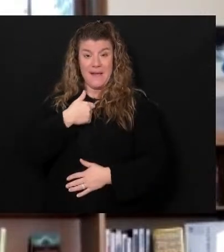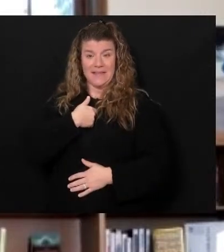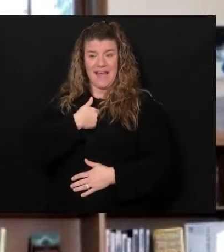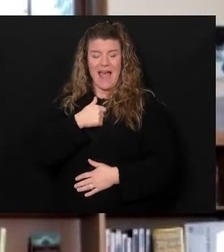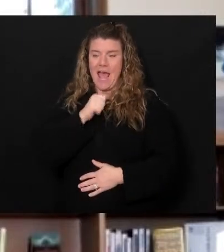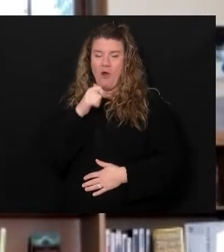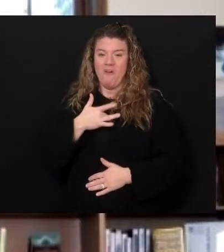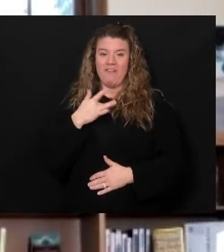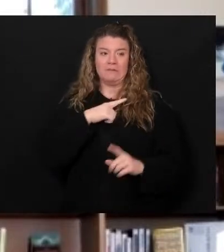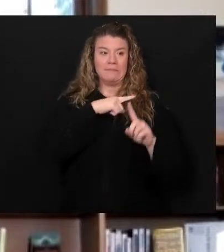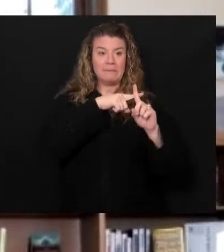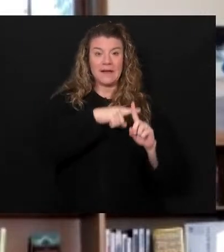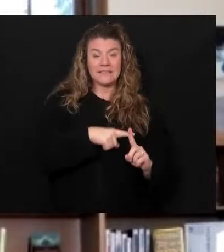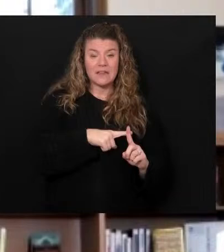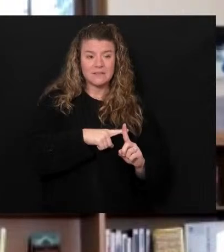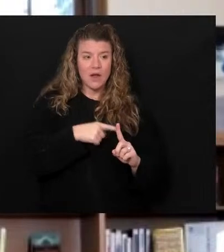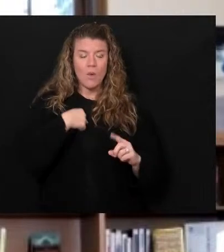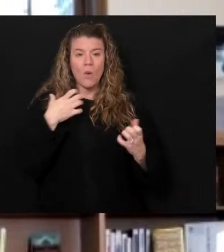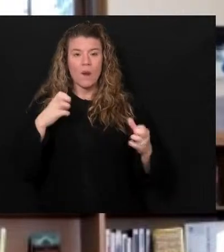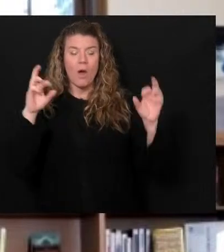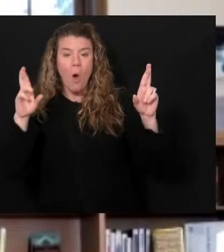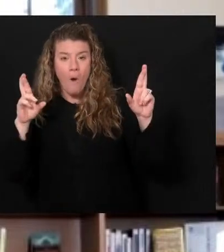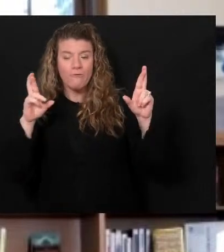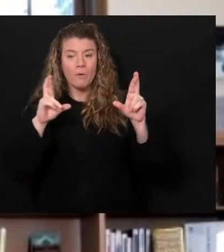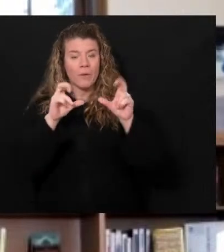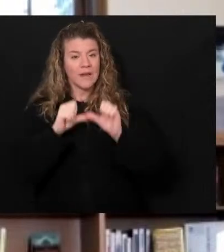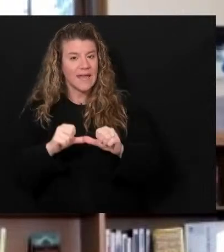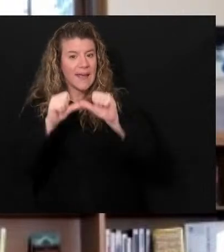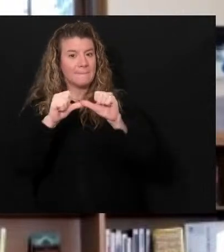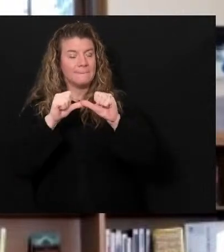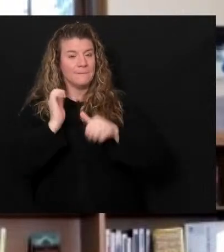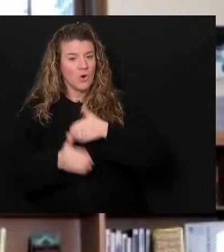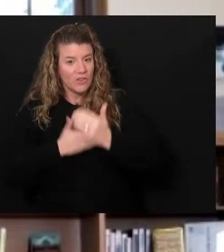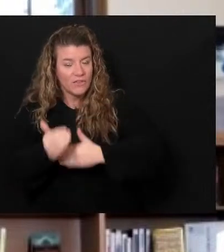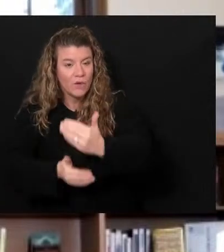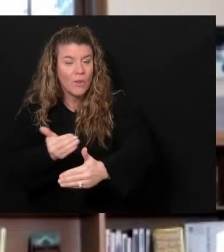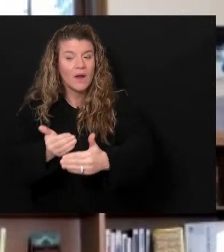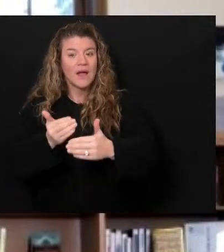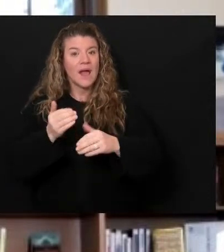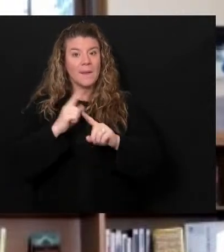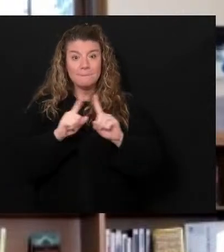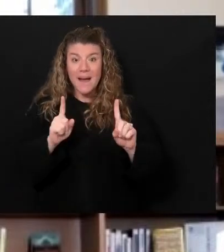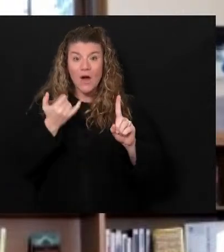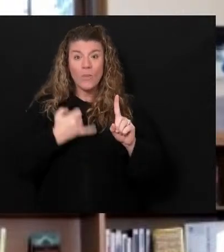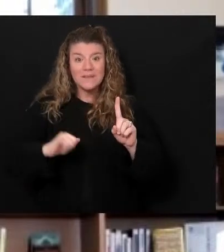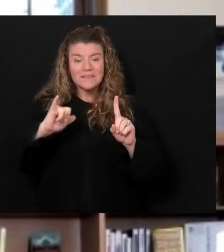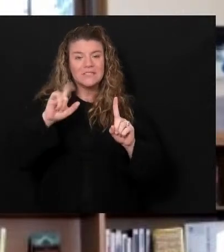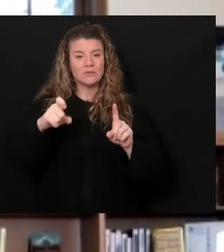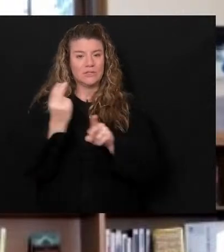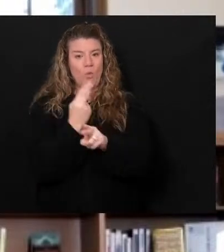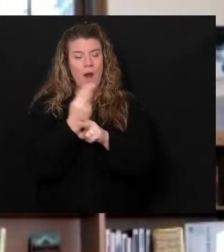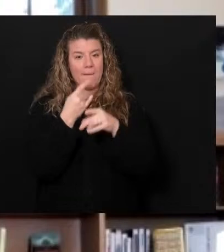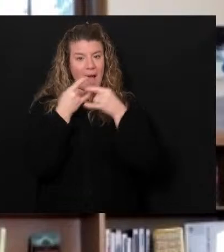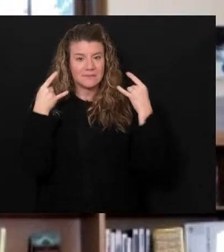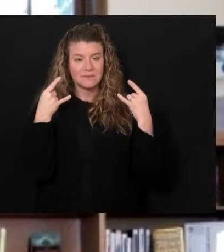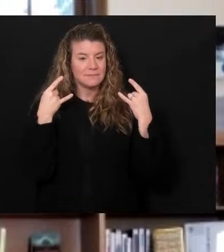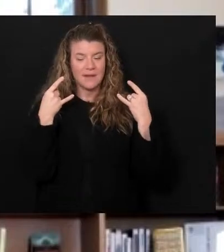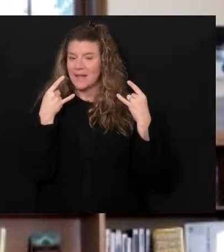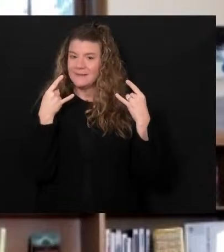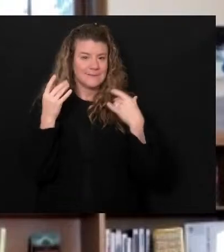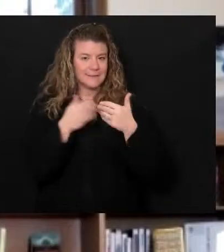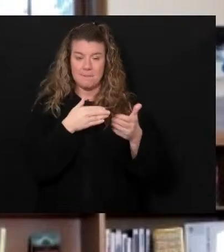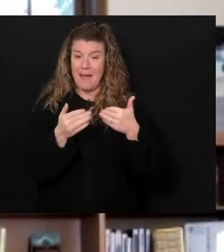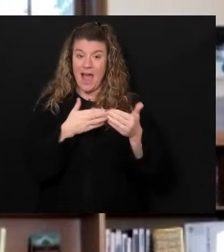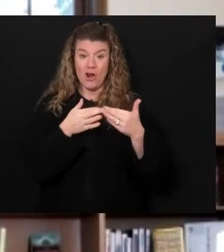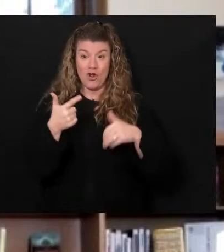all the time. We like to be hopeful. We like to keep going forward. But West Virginians, we still need to wear our masks, even after you've been